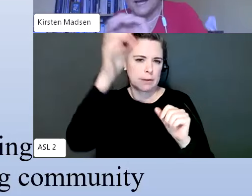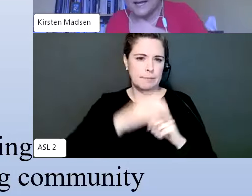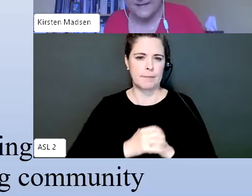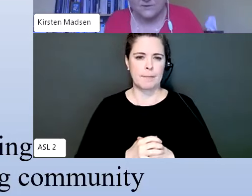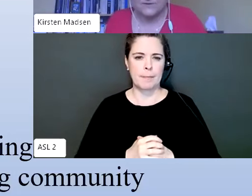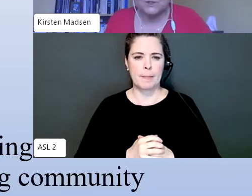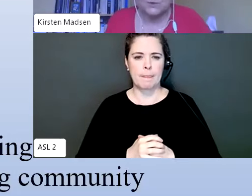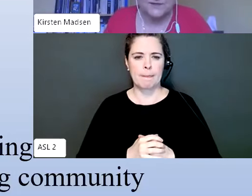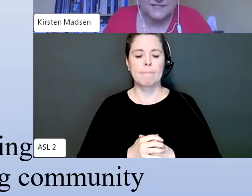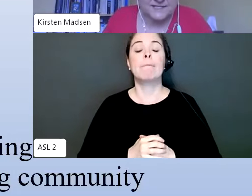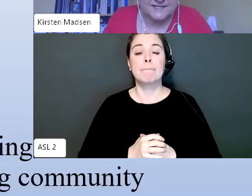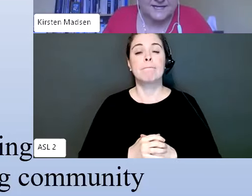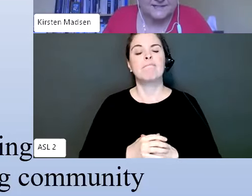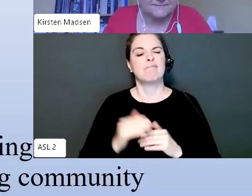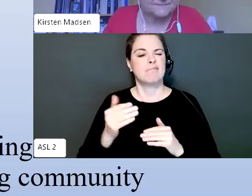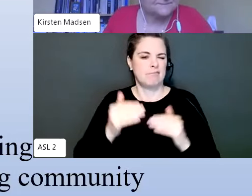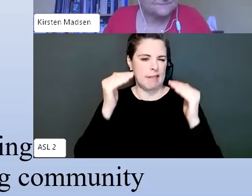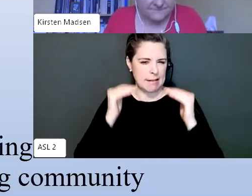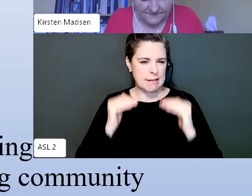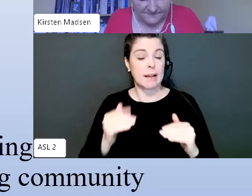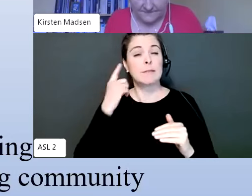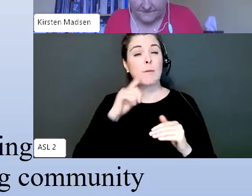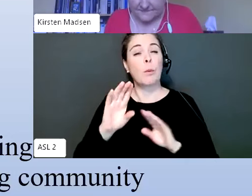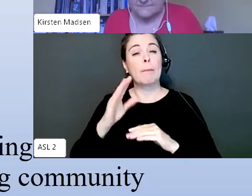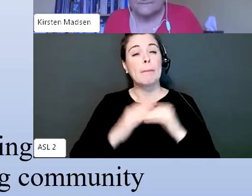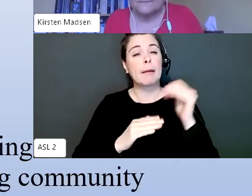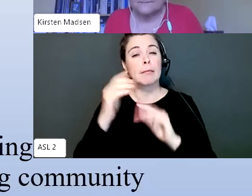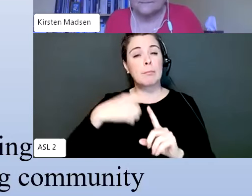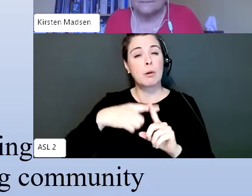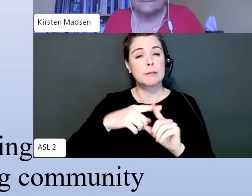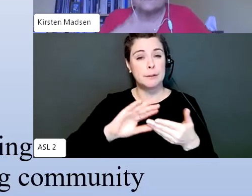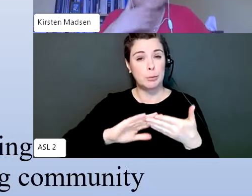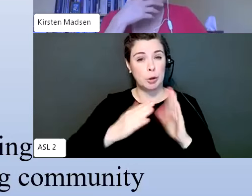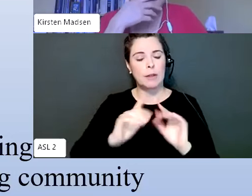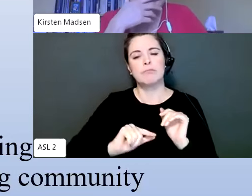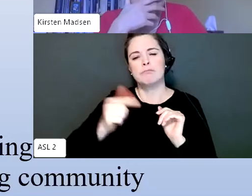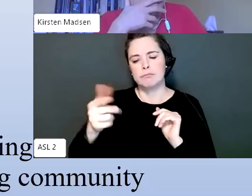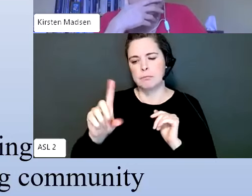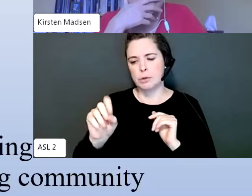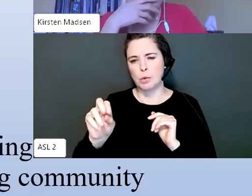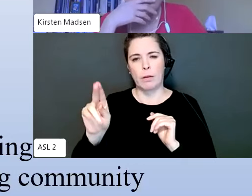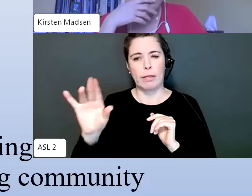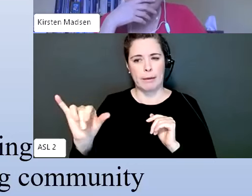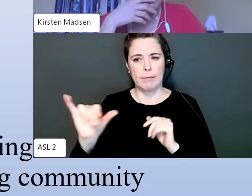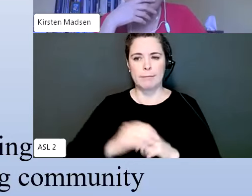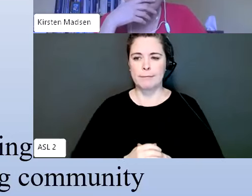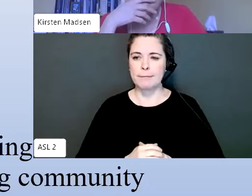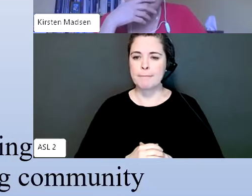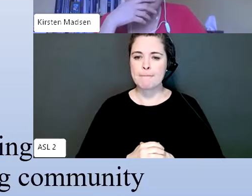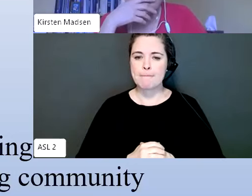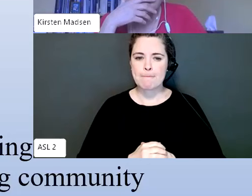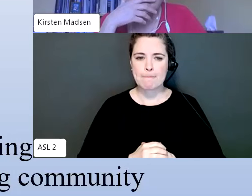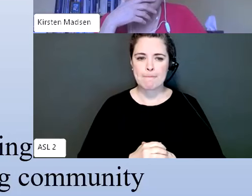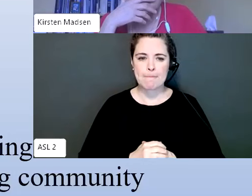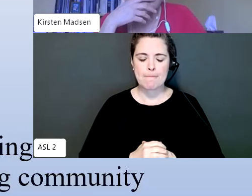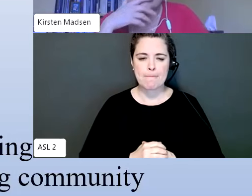going to hand that over to Dorothy to discuss. Thank you. So the building a positive environment segment